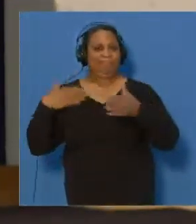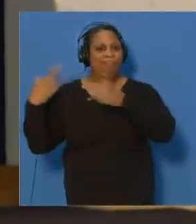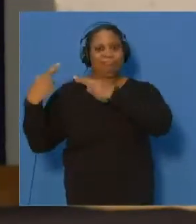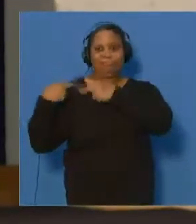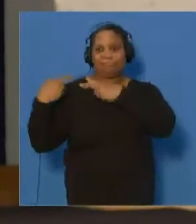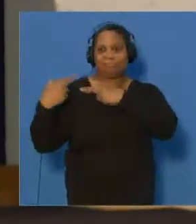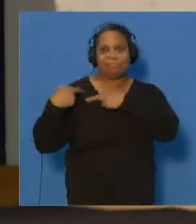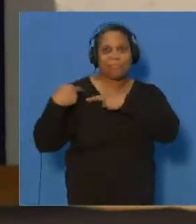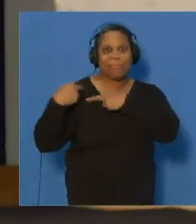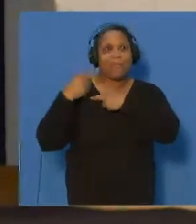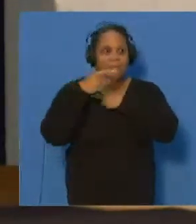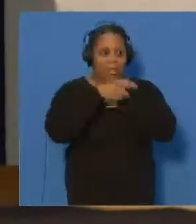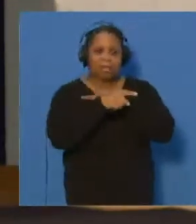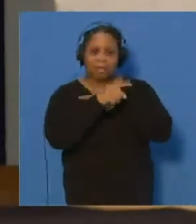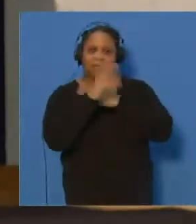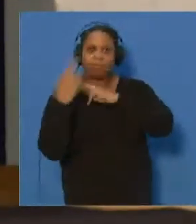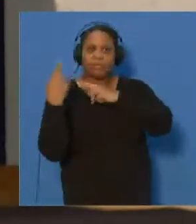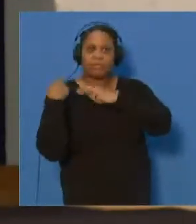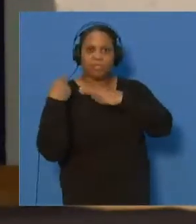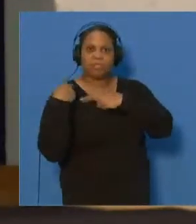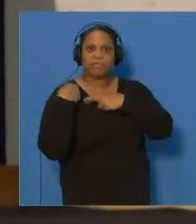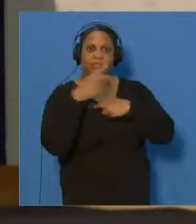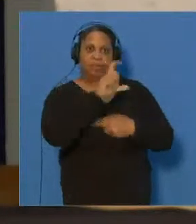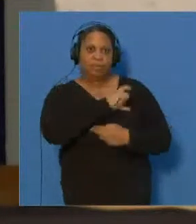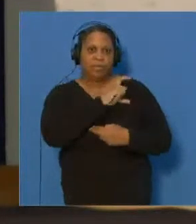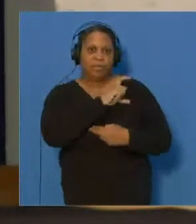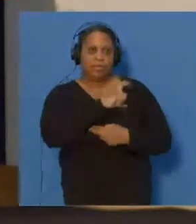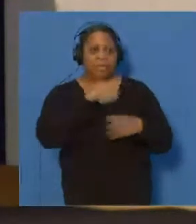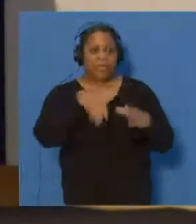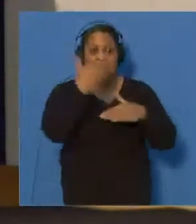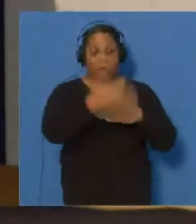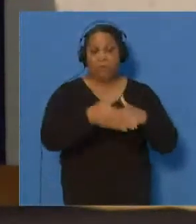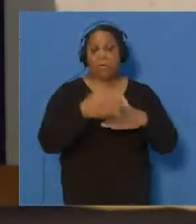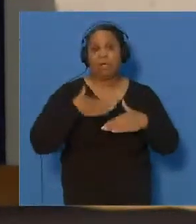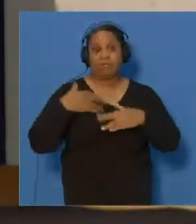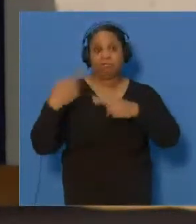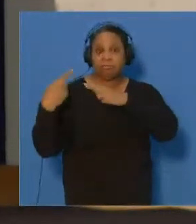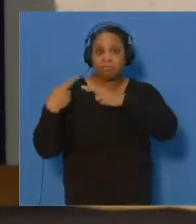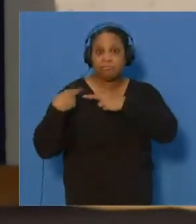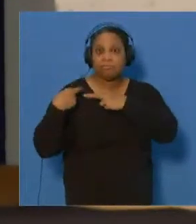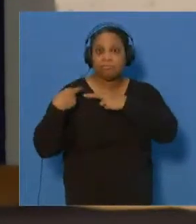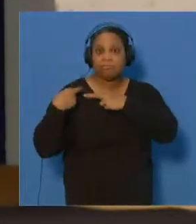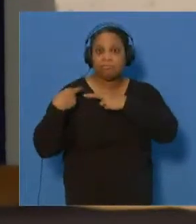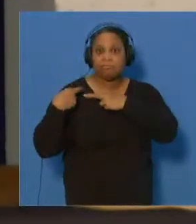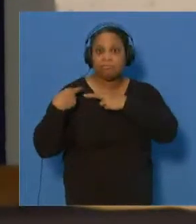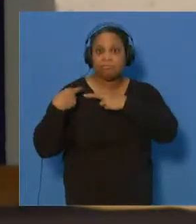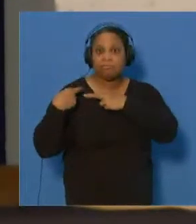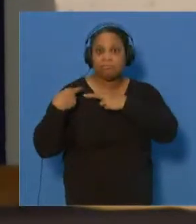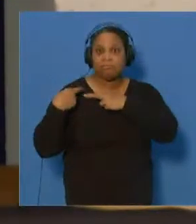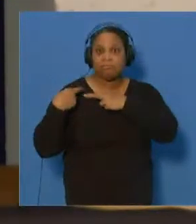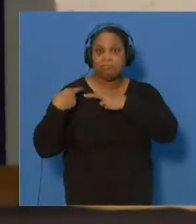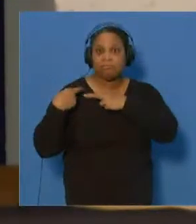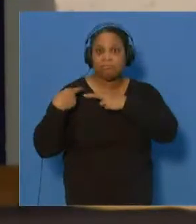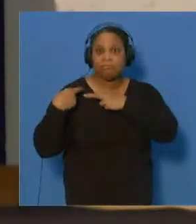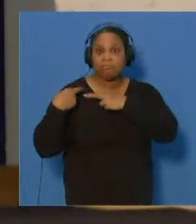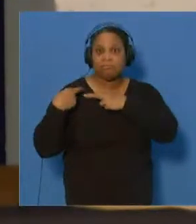it's a matter of operations for the Bermuda Police Service, that is also outside of my purview. The good news tonight is that